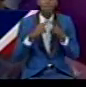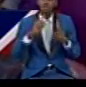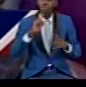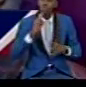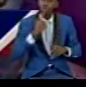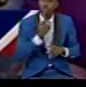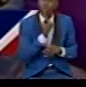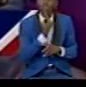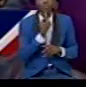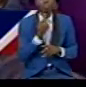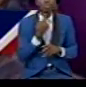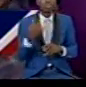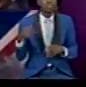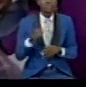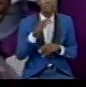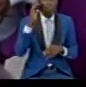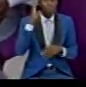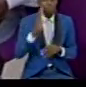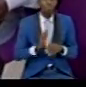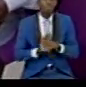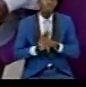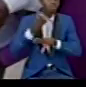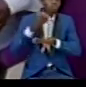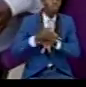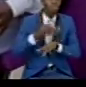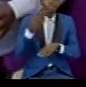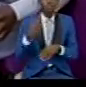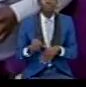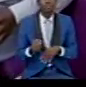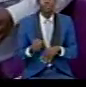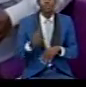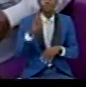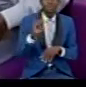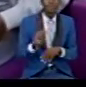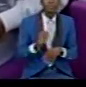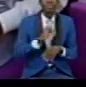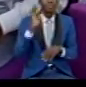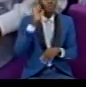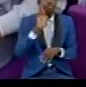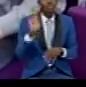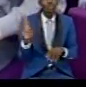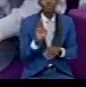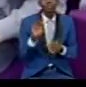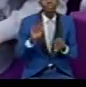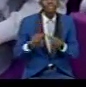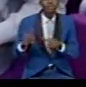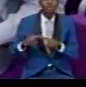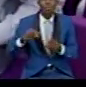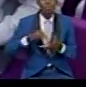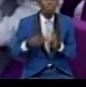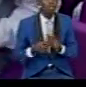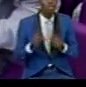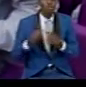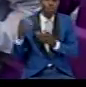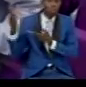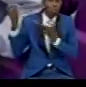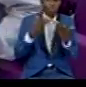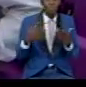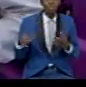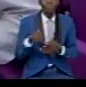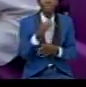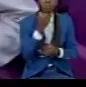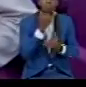cross land, they'll cross the sea, they will use any means to bring their error and their